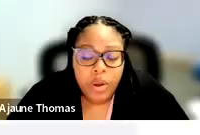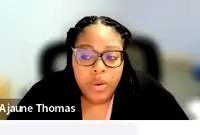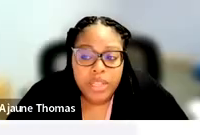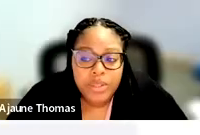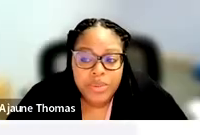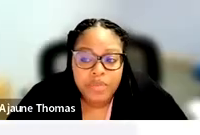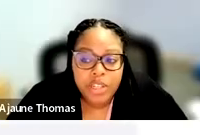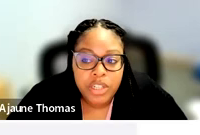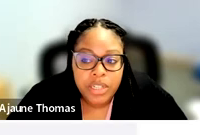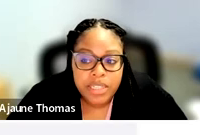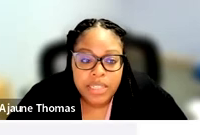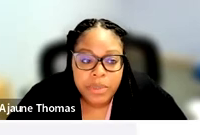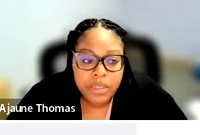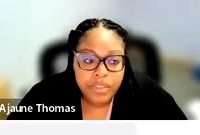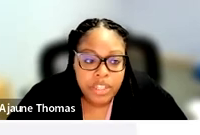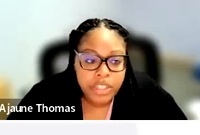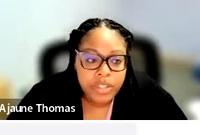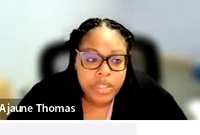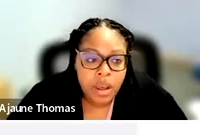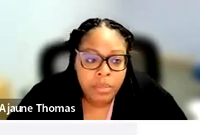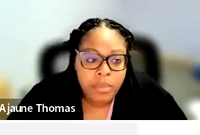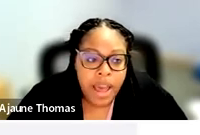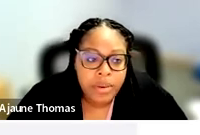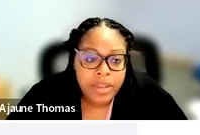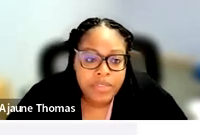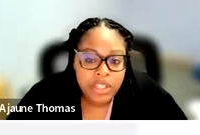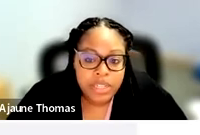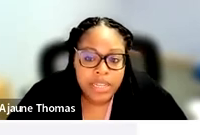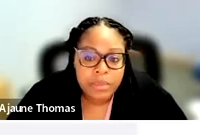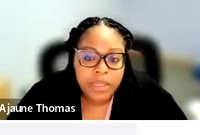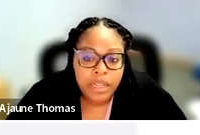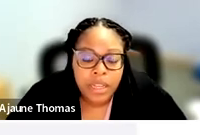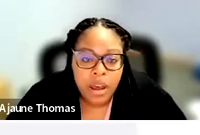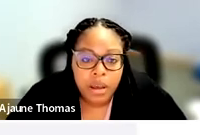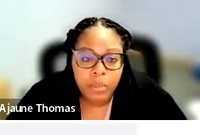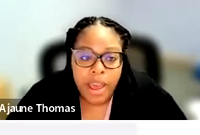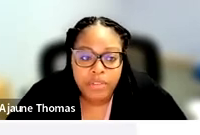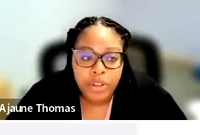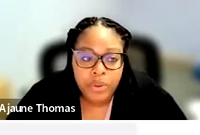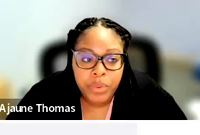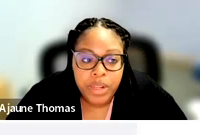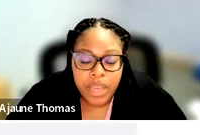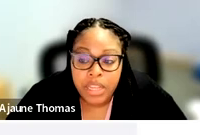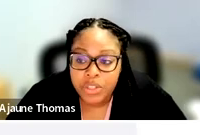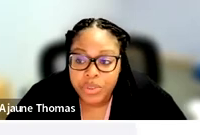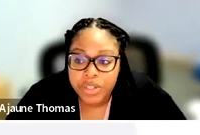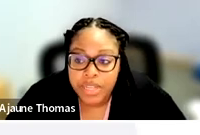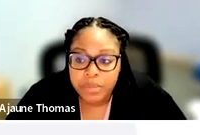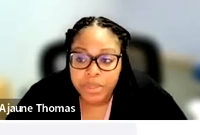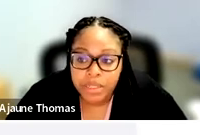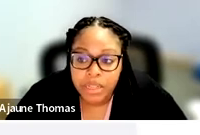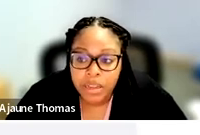Now we're gonna go into some vision accessibility features. The iOS vision accessibility, after you click into